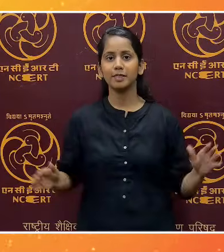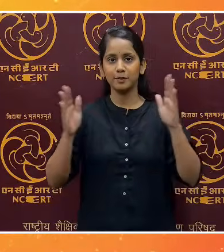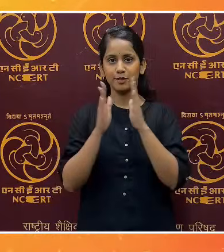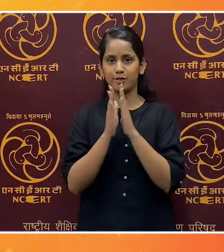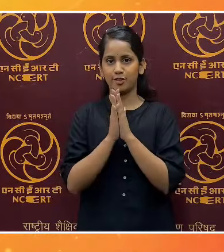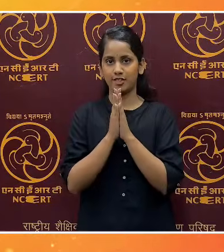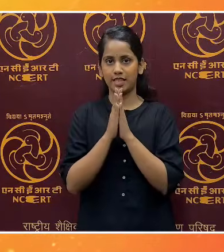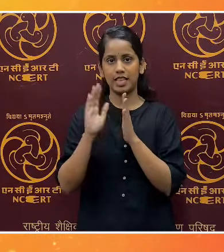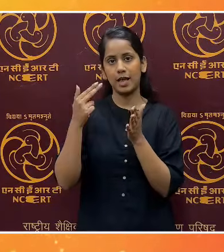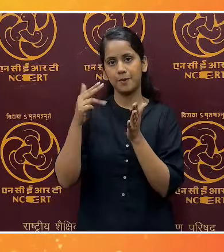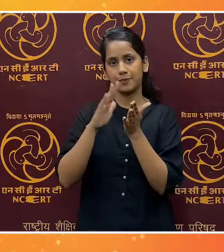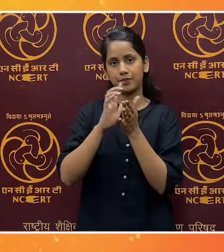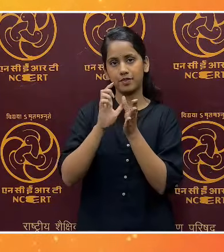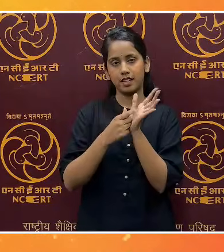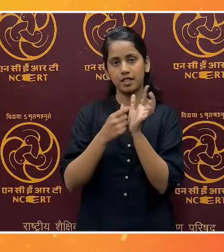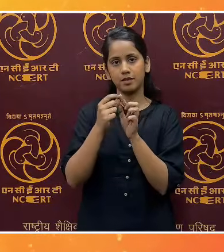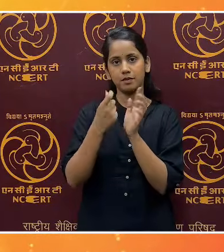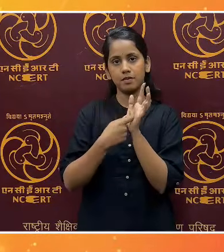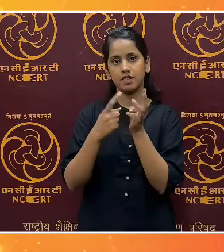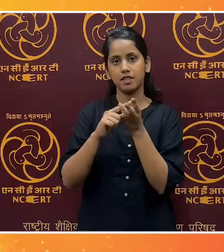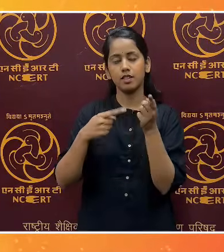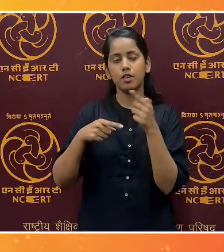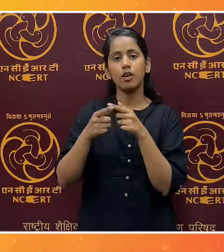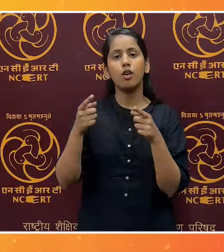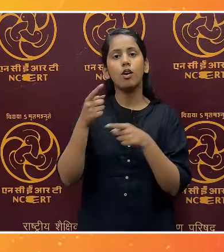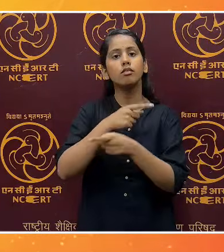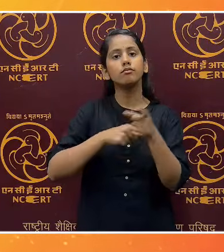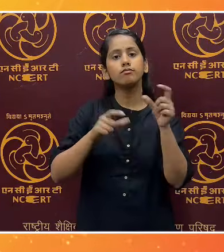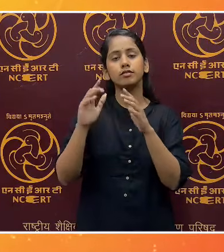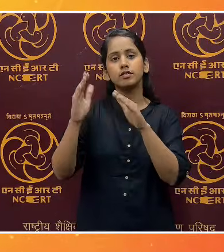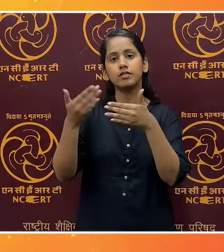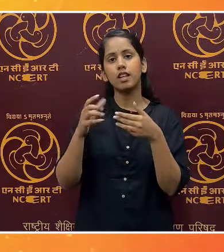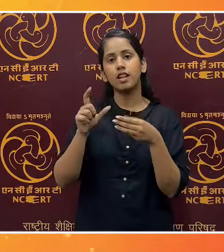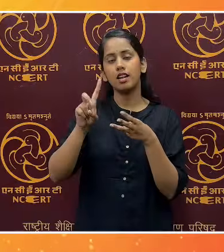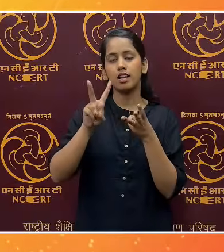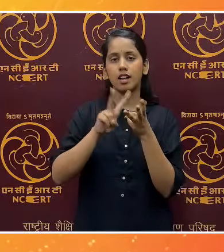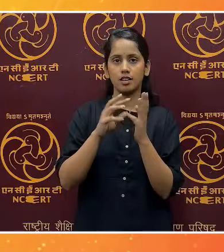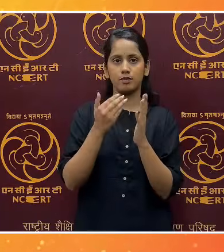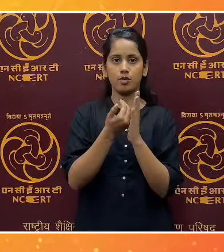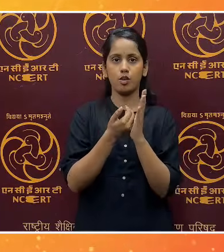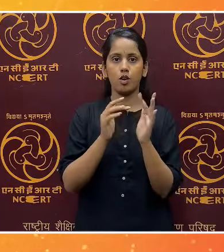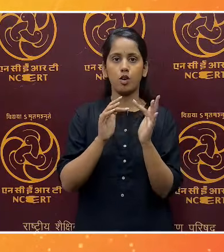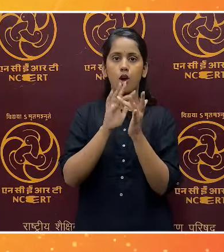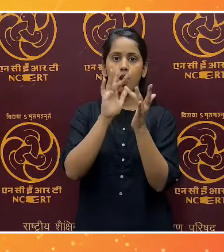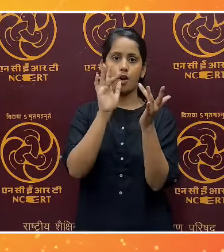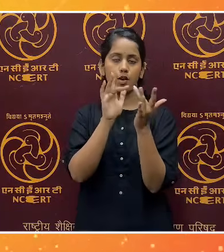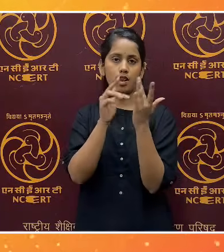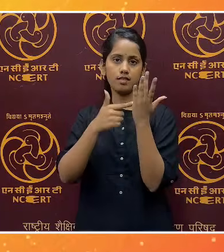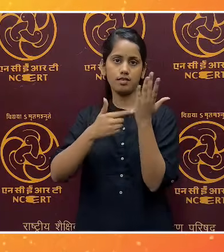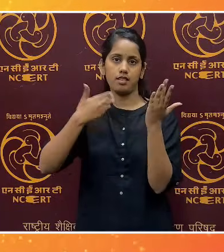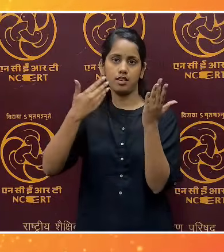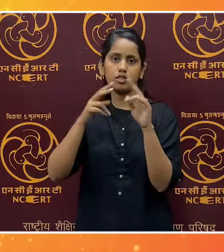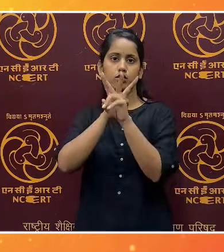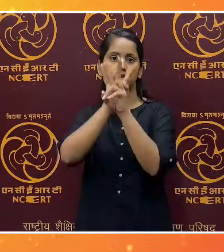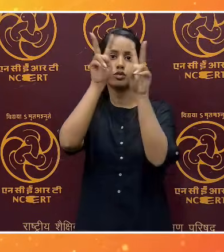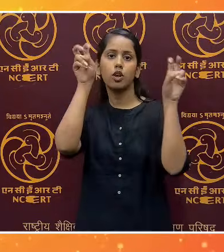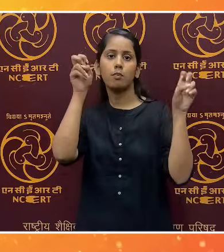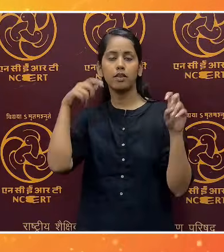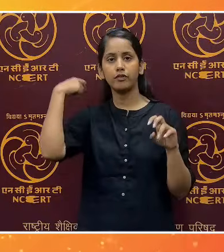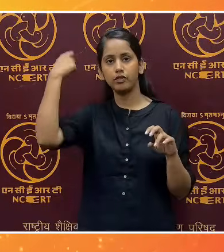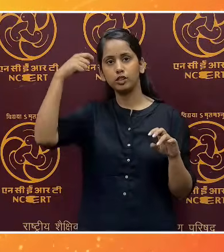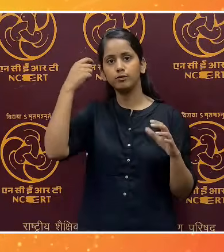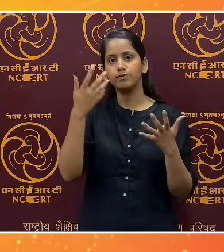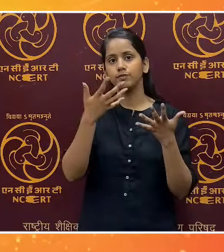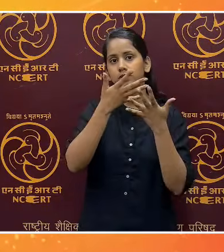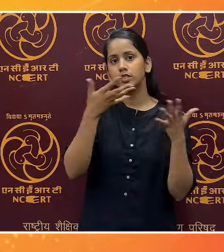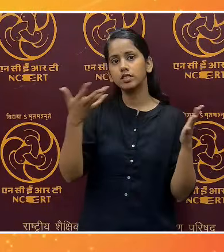Namaskar, I'm Harpreet Kaur and I welcome you all to our live and interactive online training on the topic Video Resources,